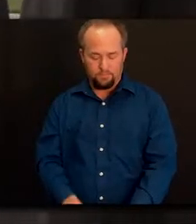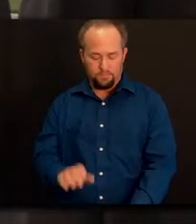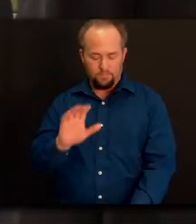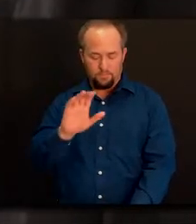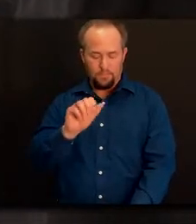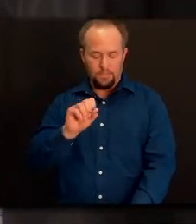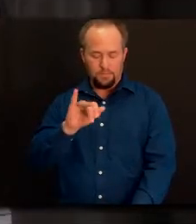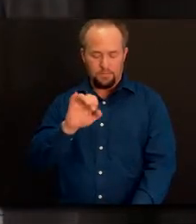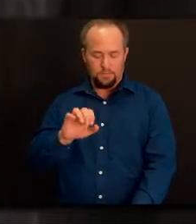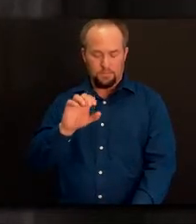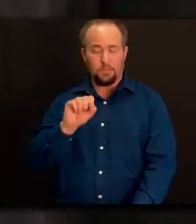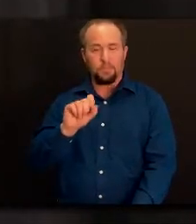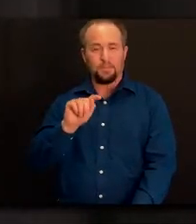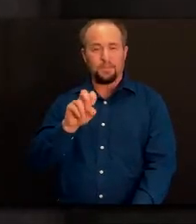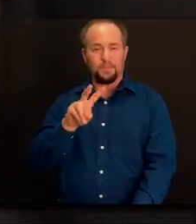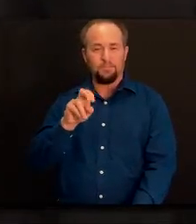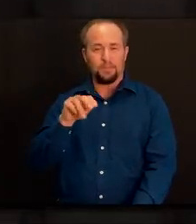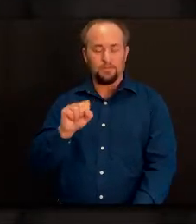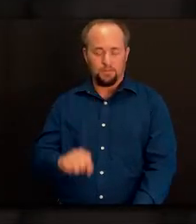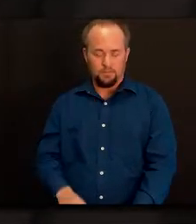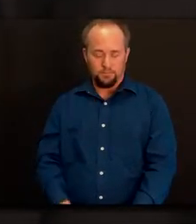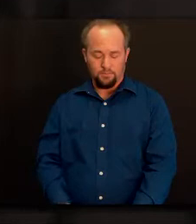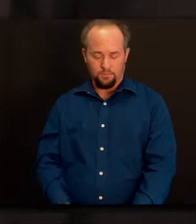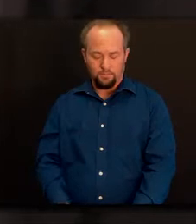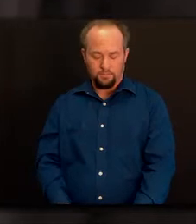Cassie Elizabeth Stevens.